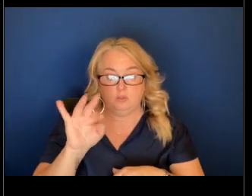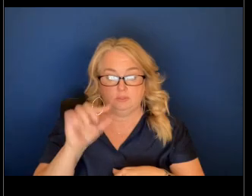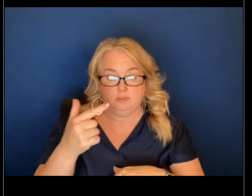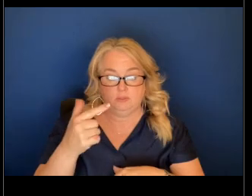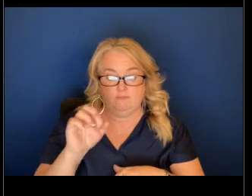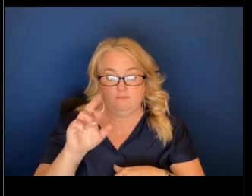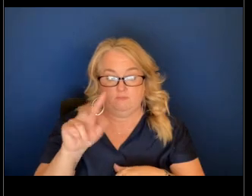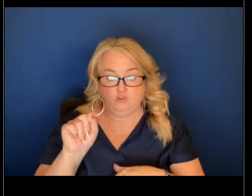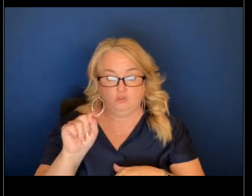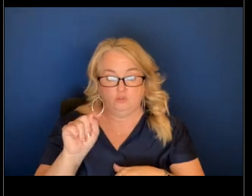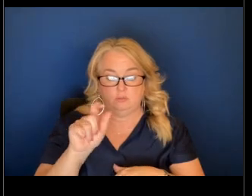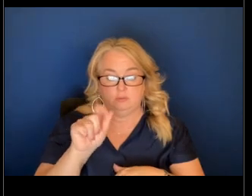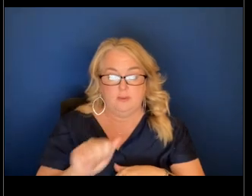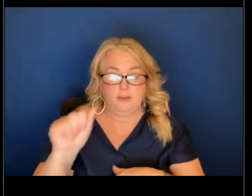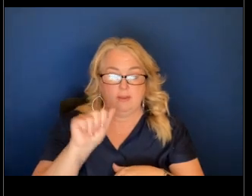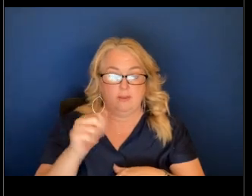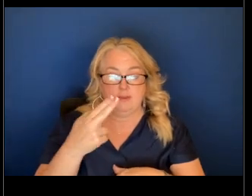fairhousingfirst@hud.gov.